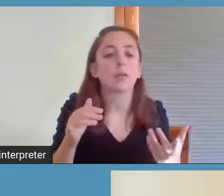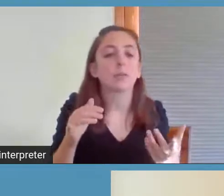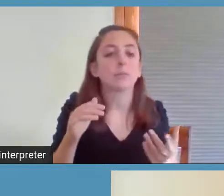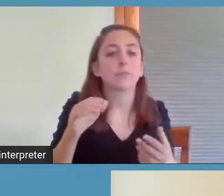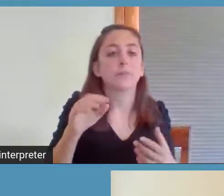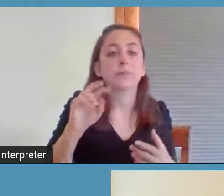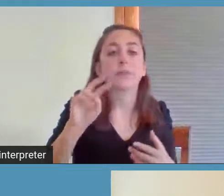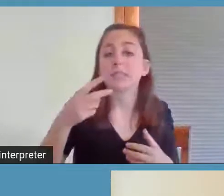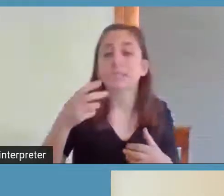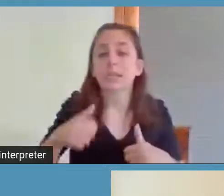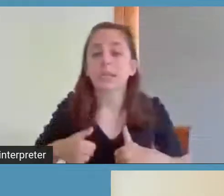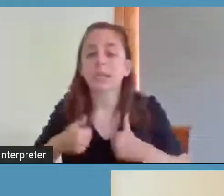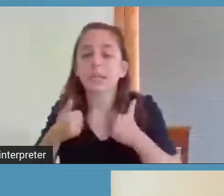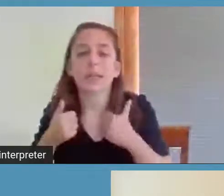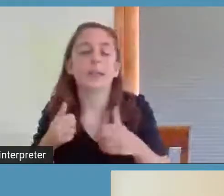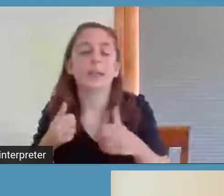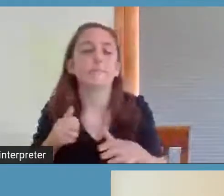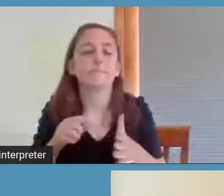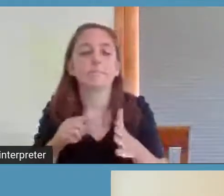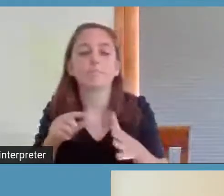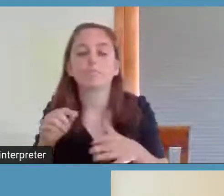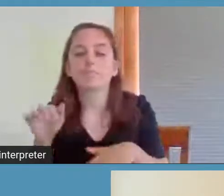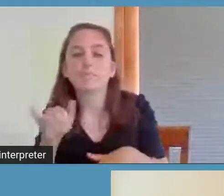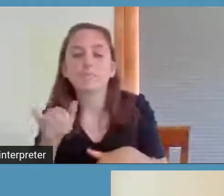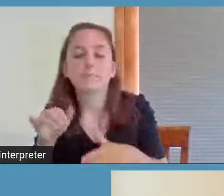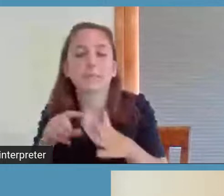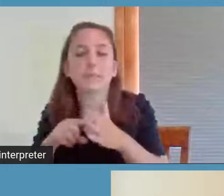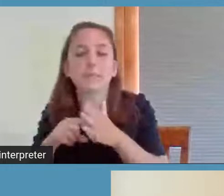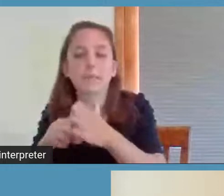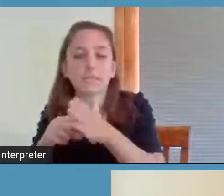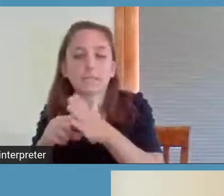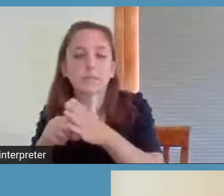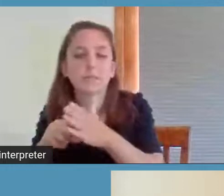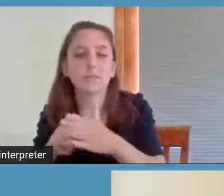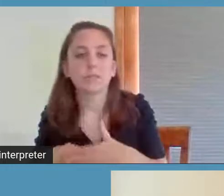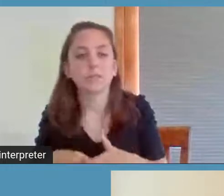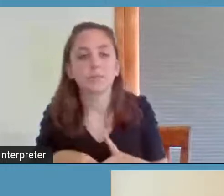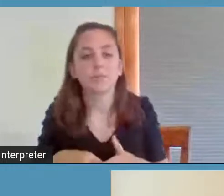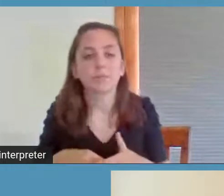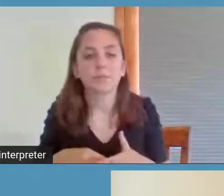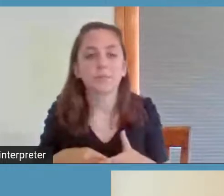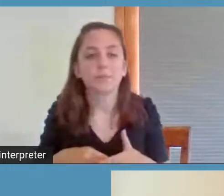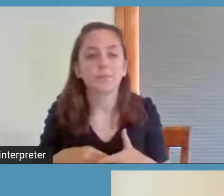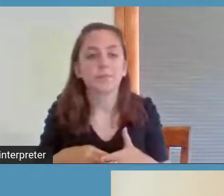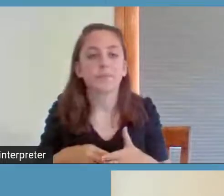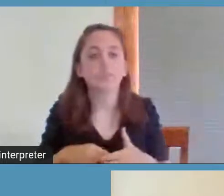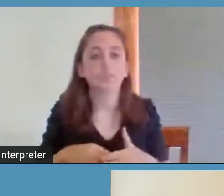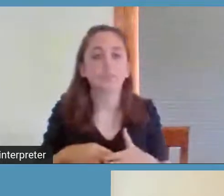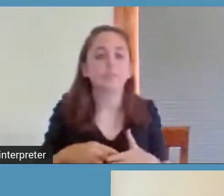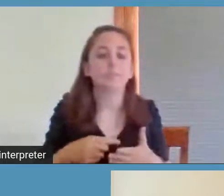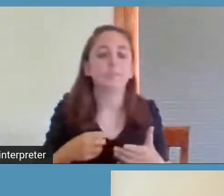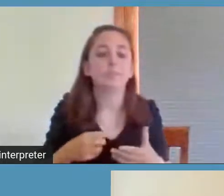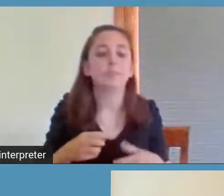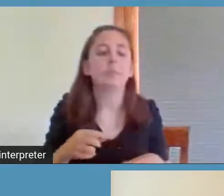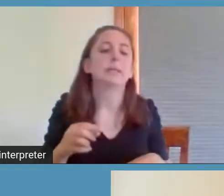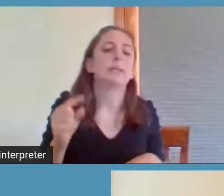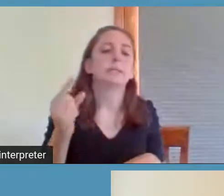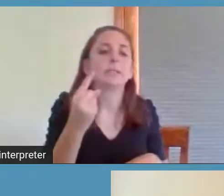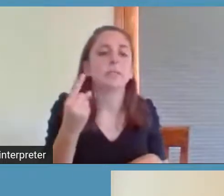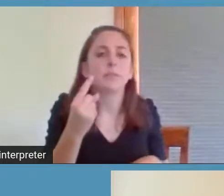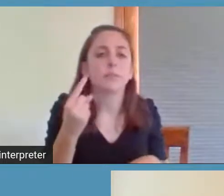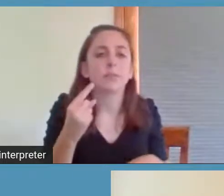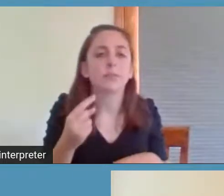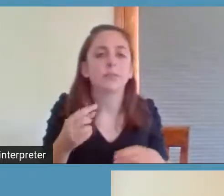Second Life type of exhibition. And then you're just moving through using either something you hold in your hands or something from your